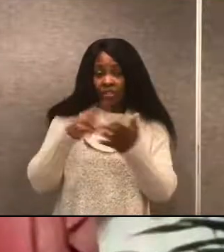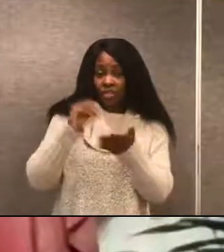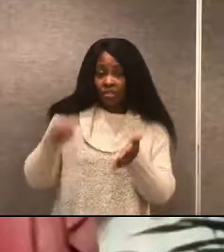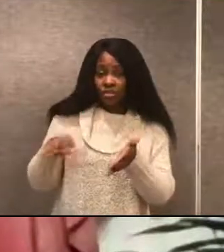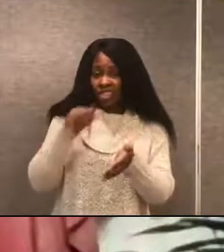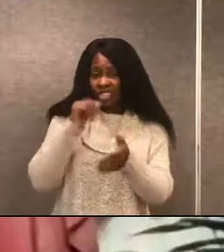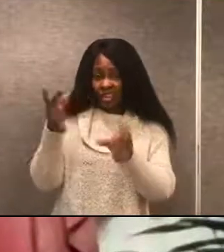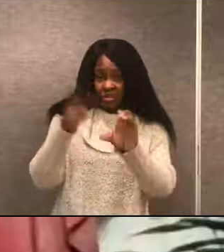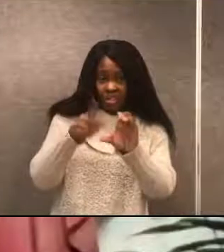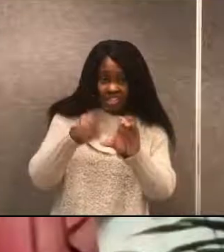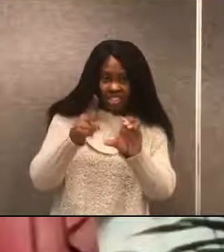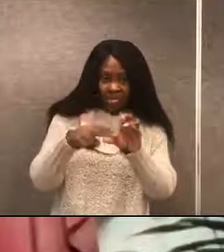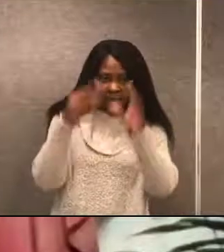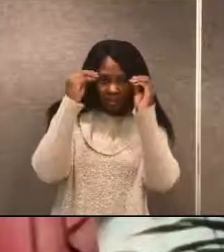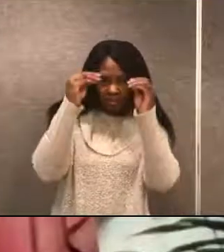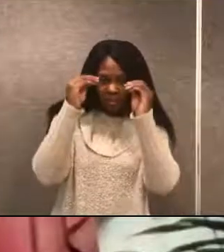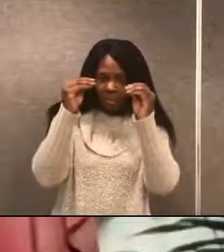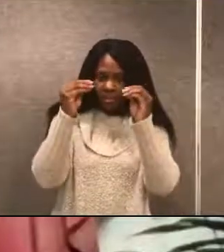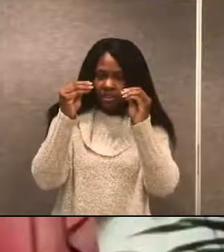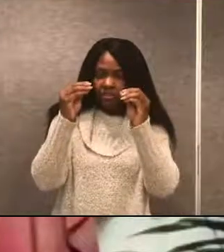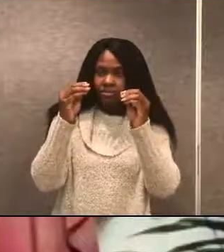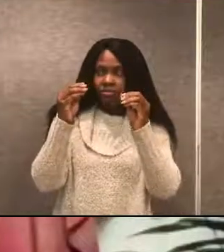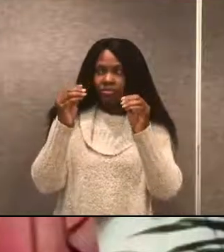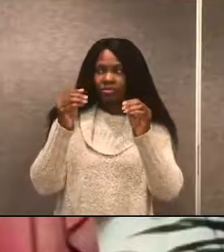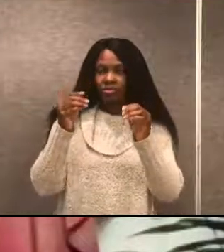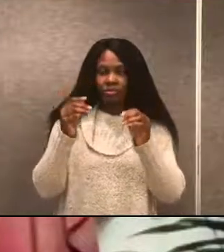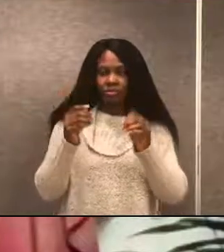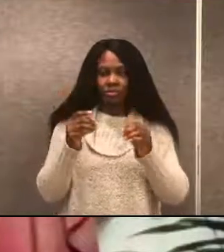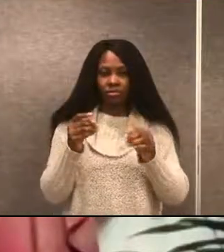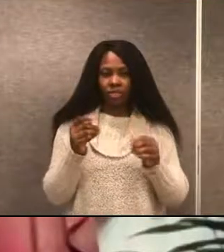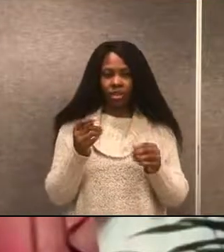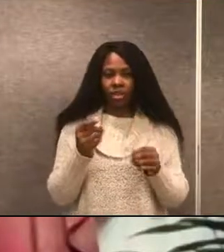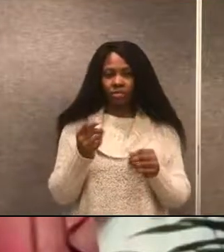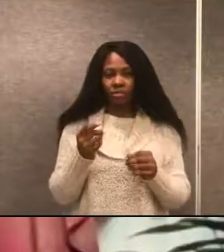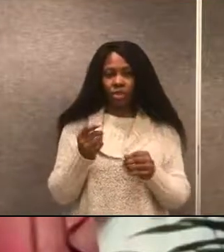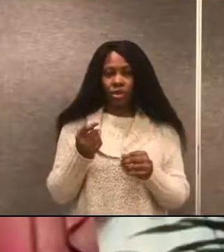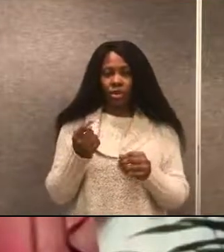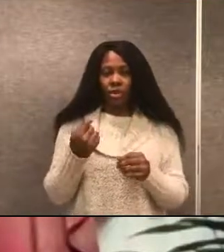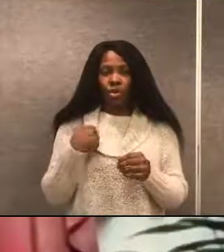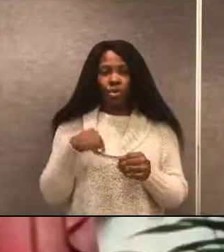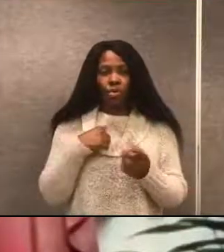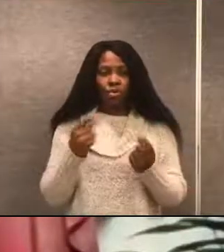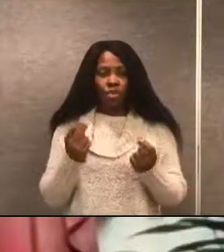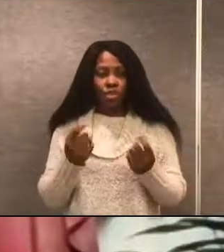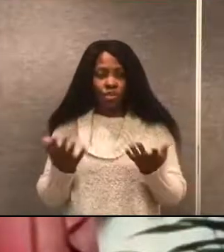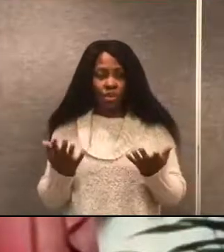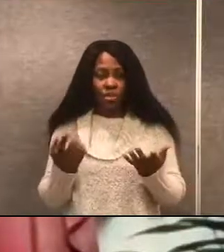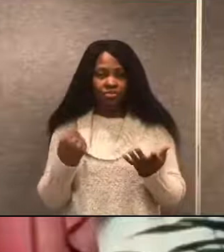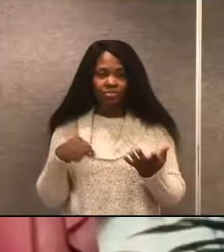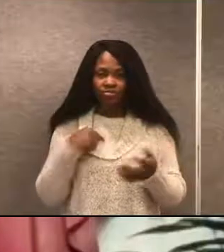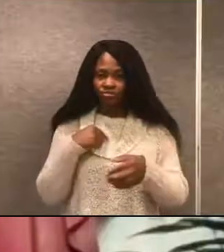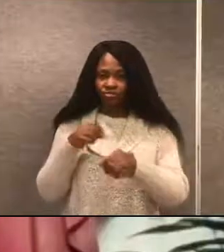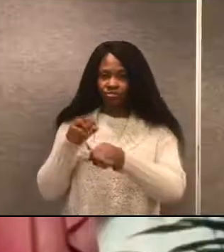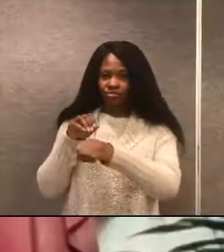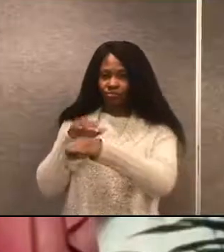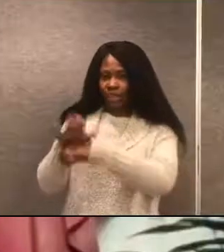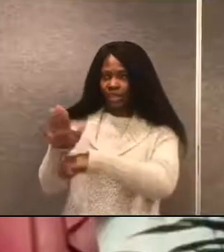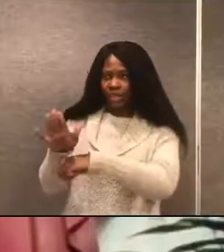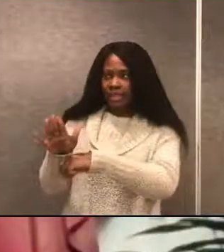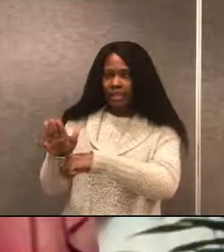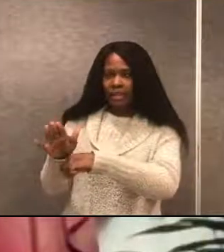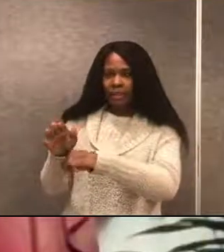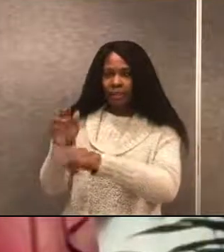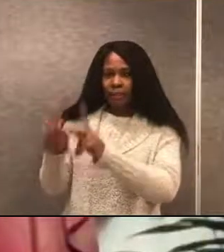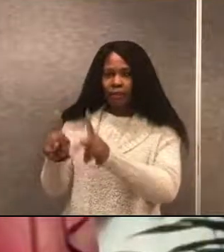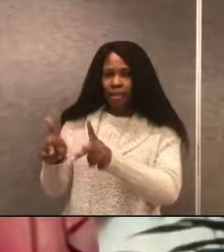and they haven't been participating, and we go with from 3 days on, what we will do, we will send our attendance officers to the